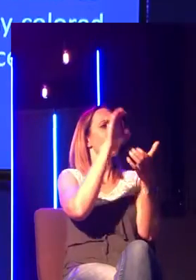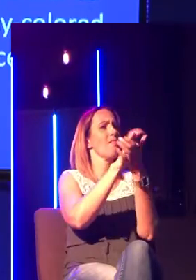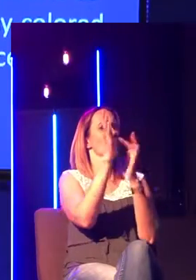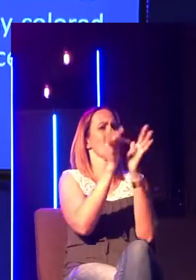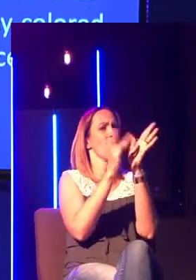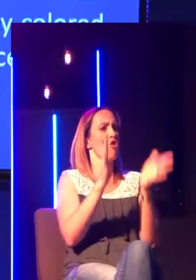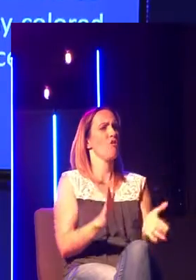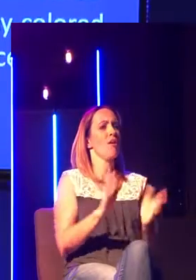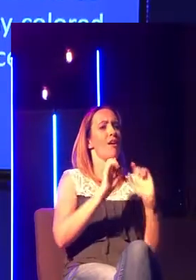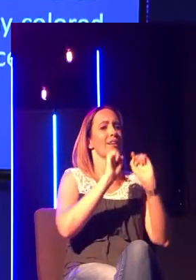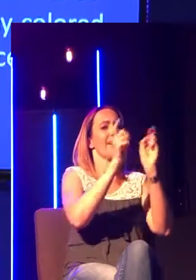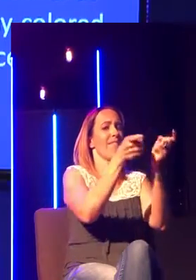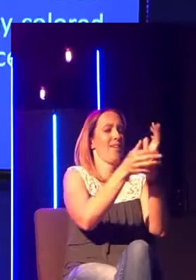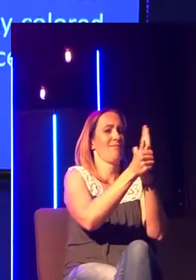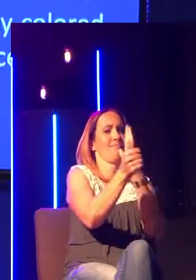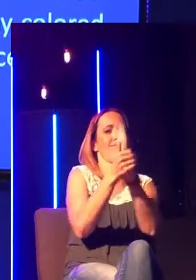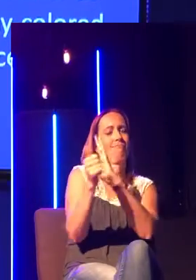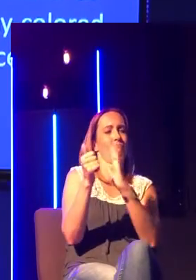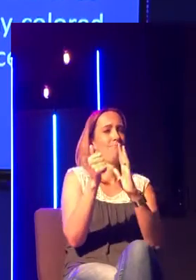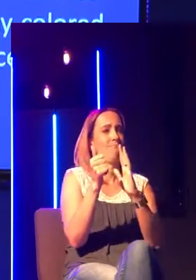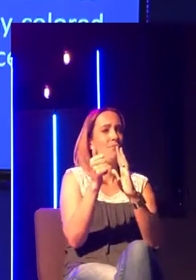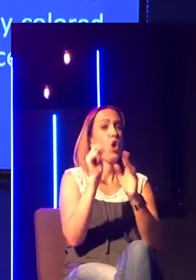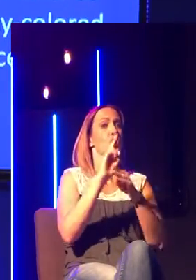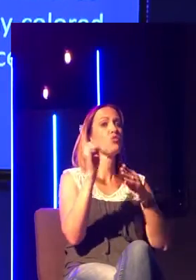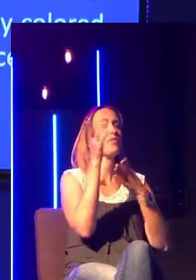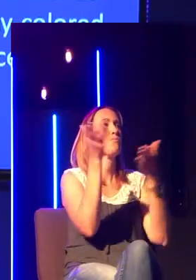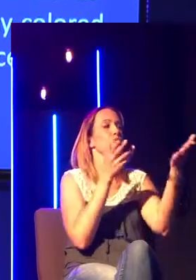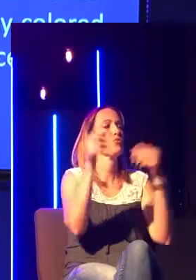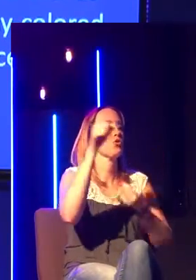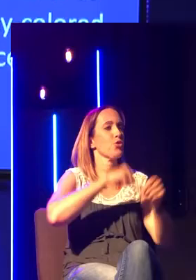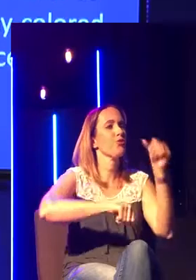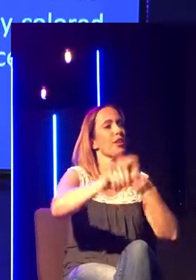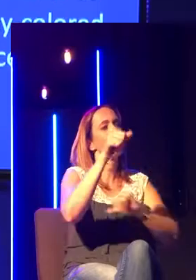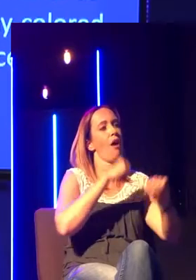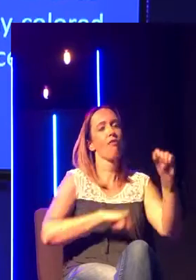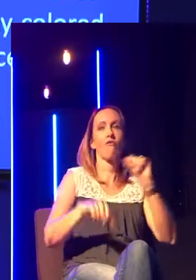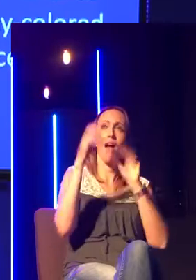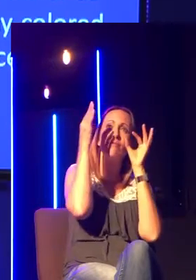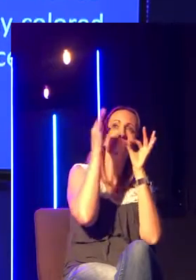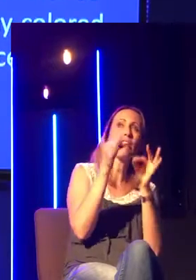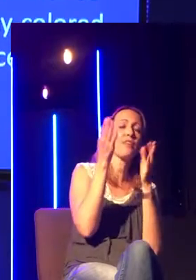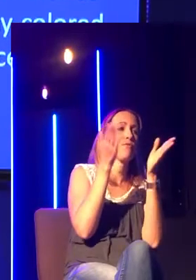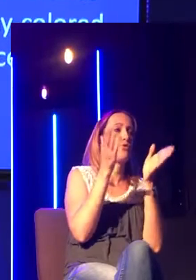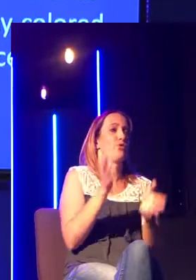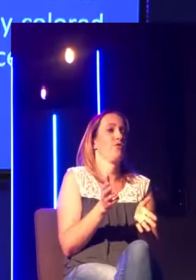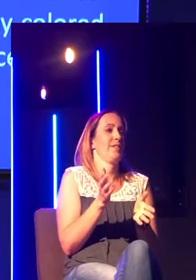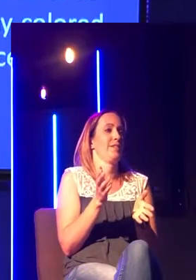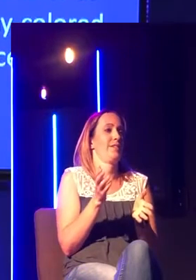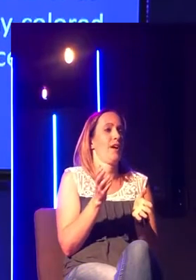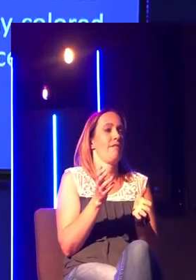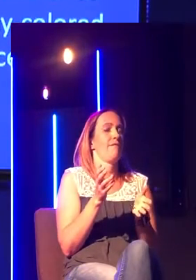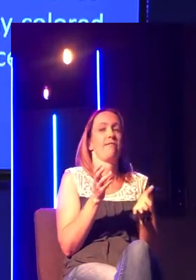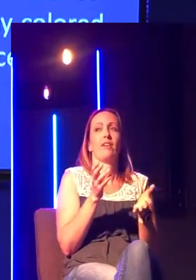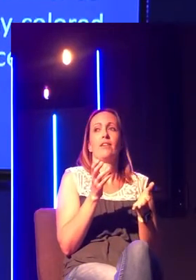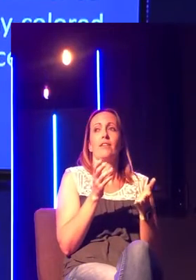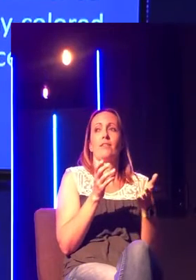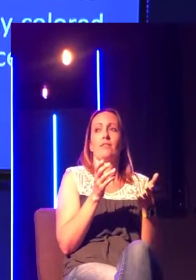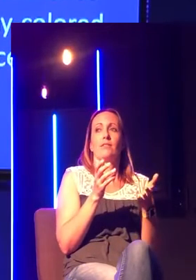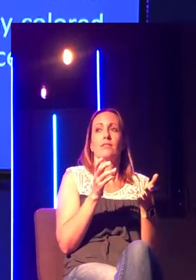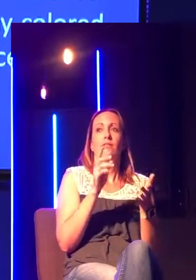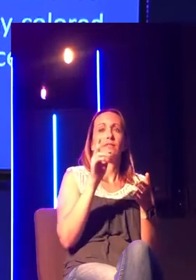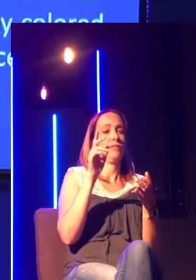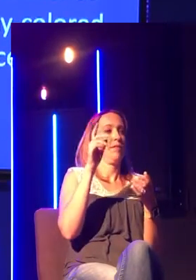so use them to serve one another as faithful stewards of the many-colored tapestry of